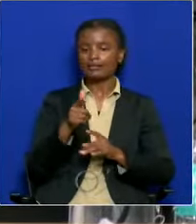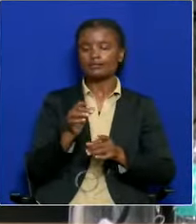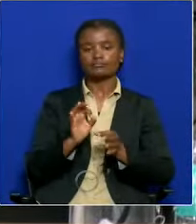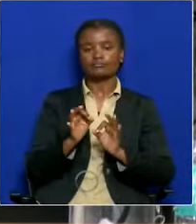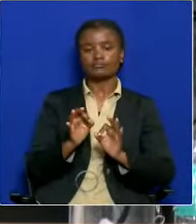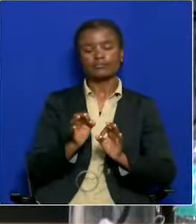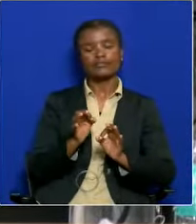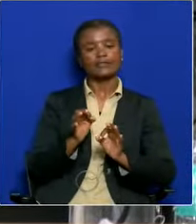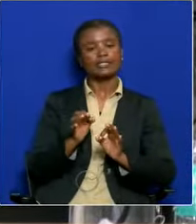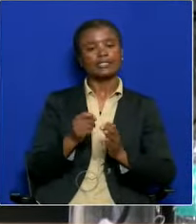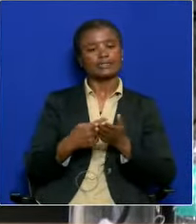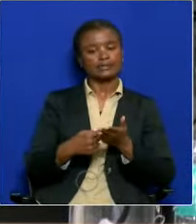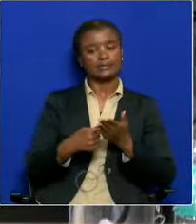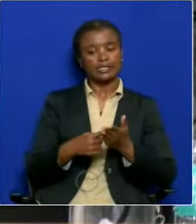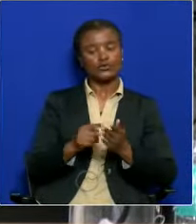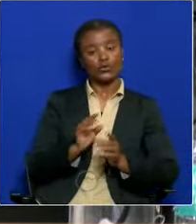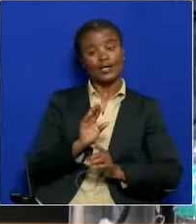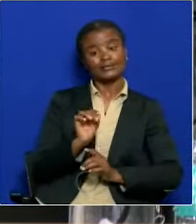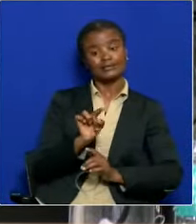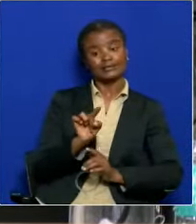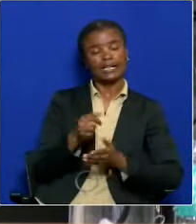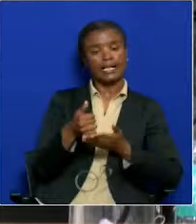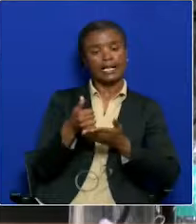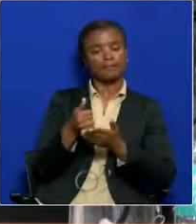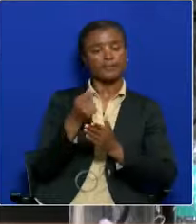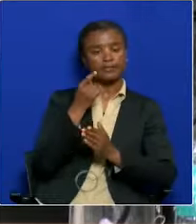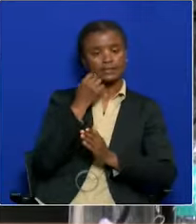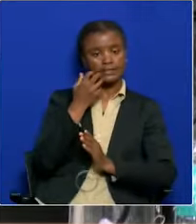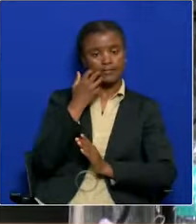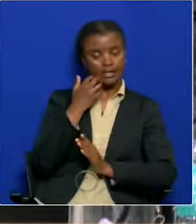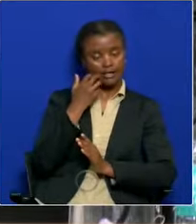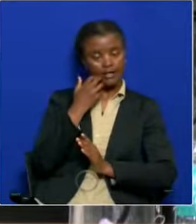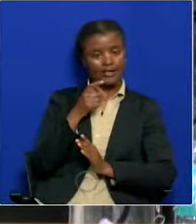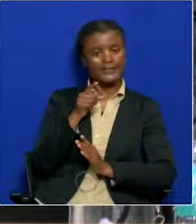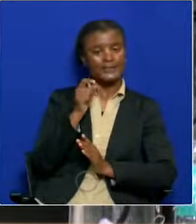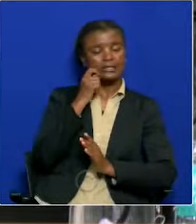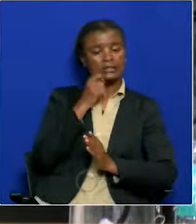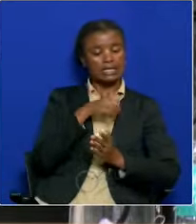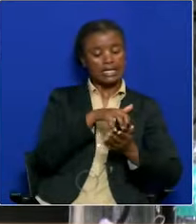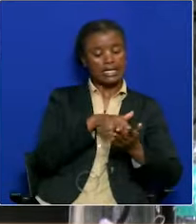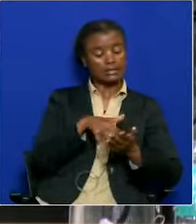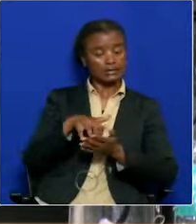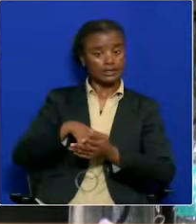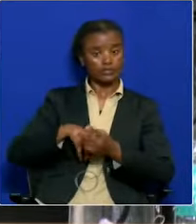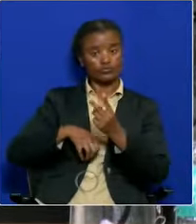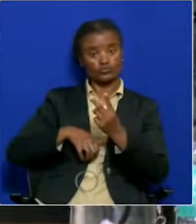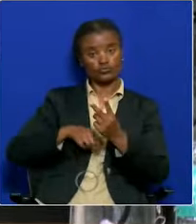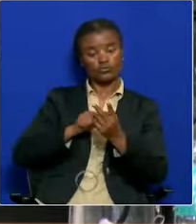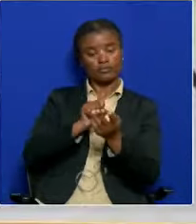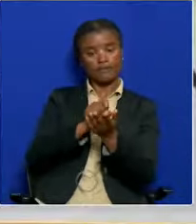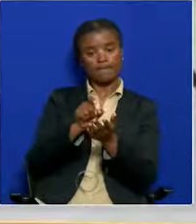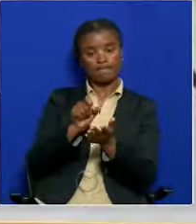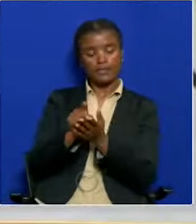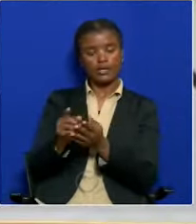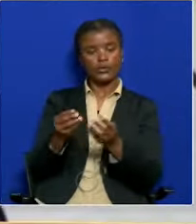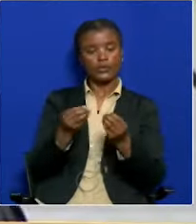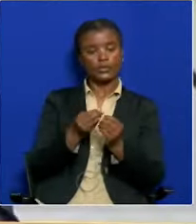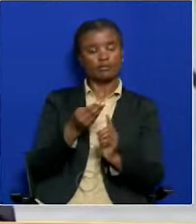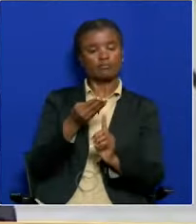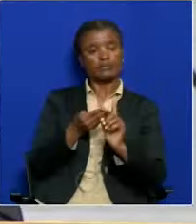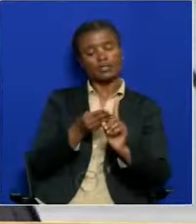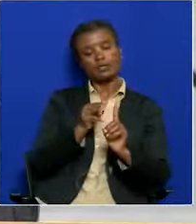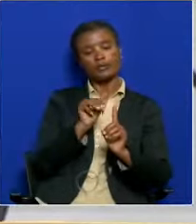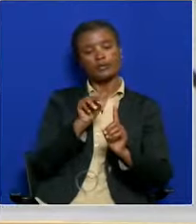Mr. Matlala. I'm just saying the two articles that you share relate to Ms. Musa Kaula. Okay, let me be soft